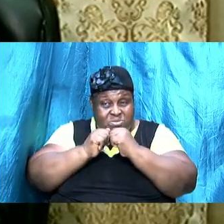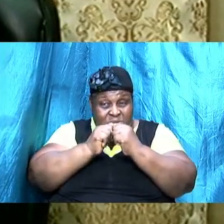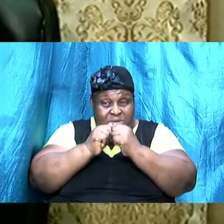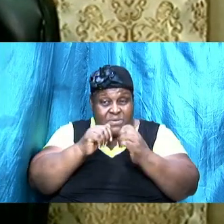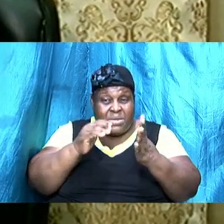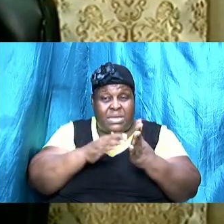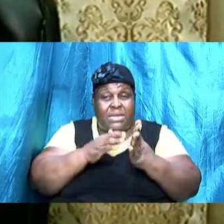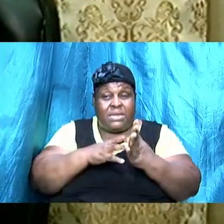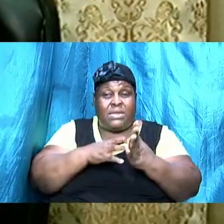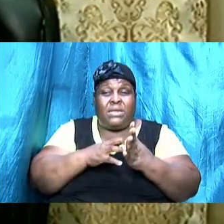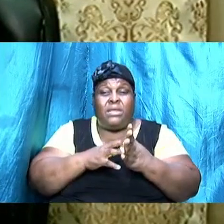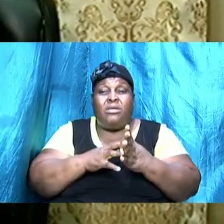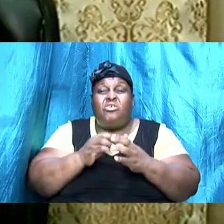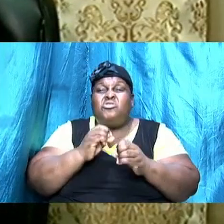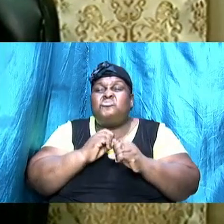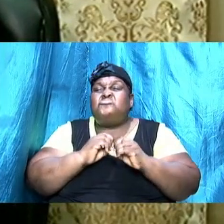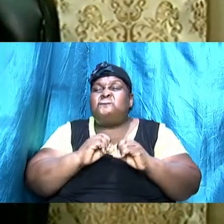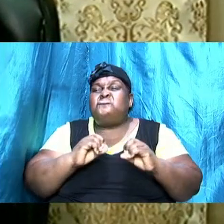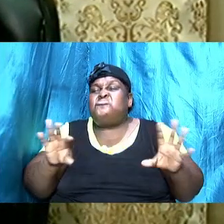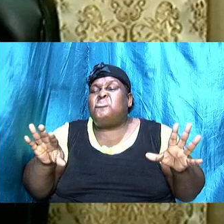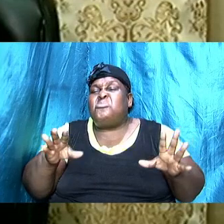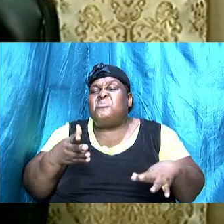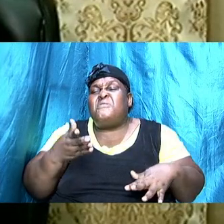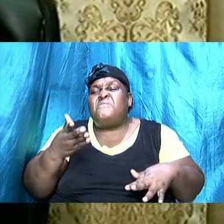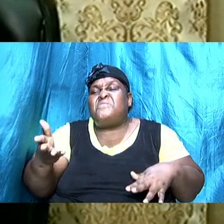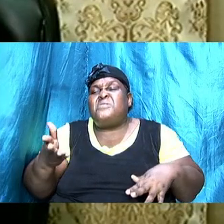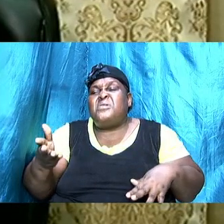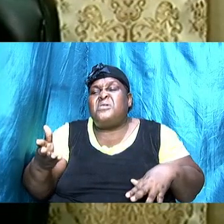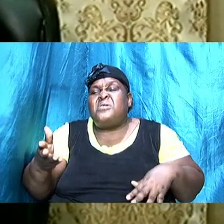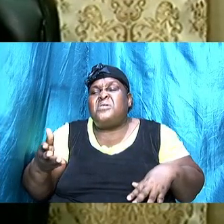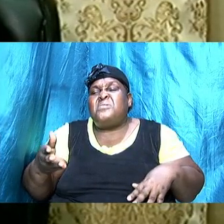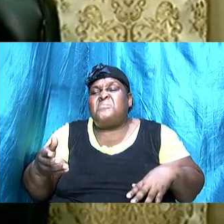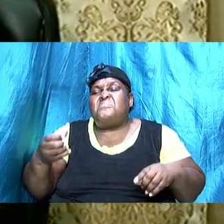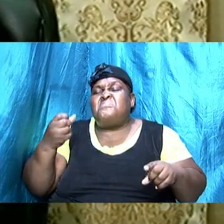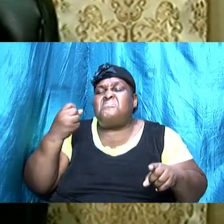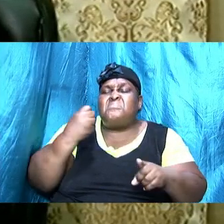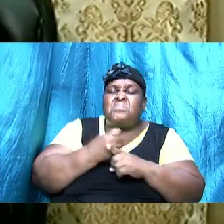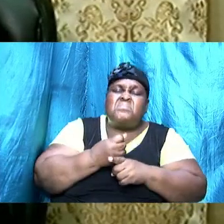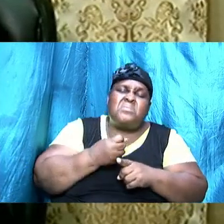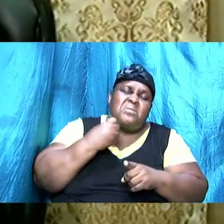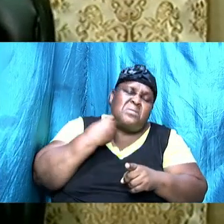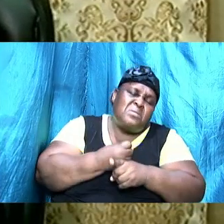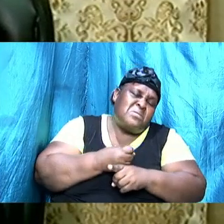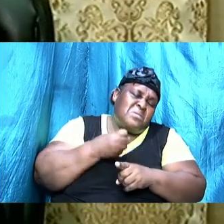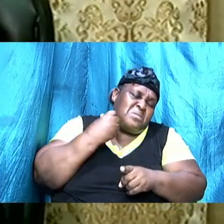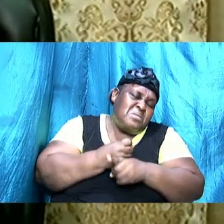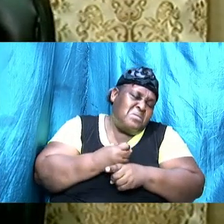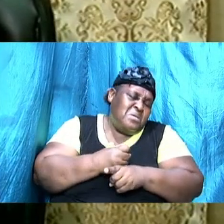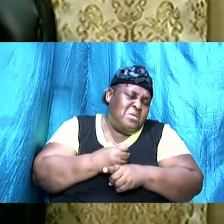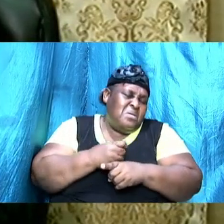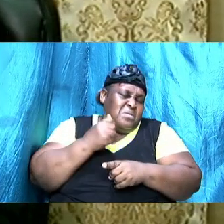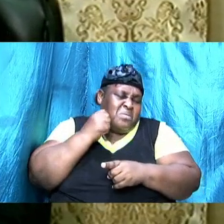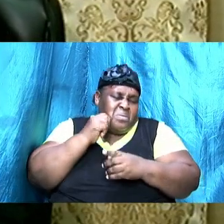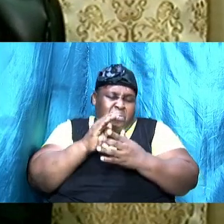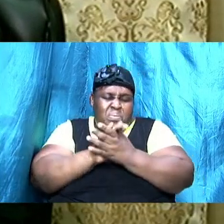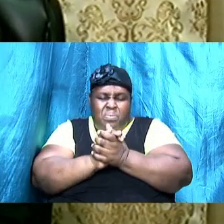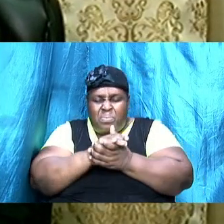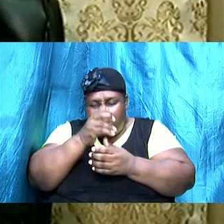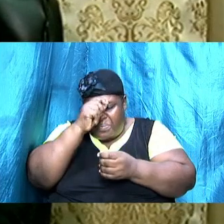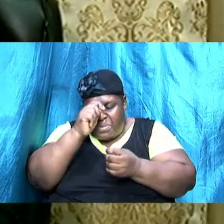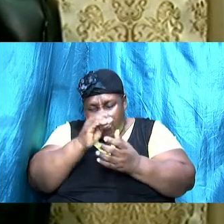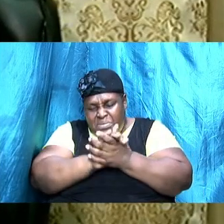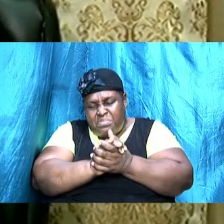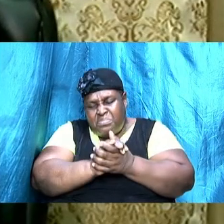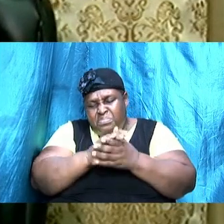be squeezing and abusing and batter bruising our spouses, the person that we married